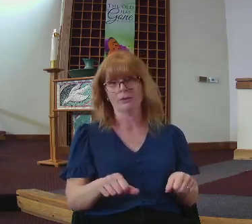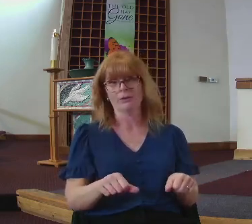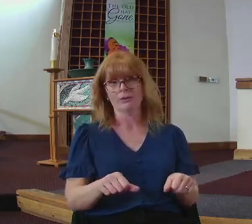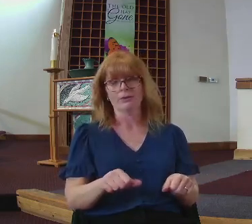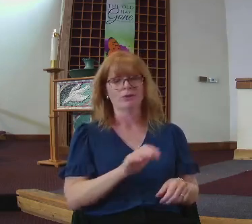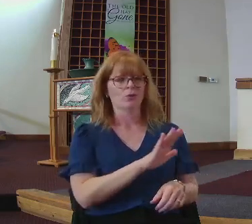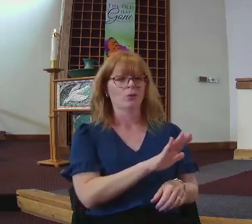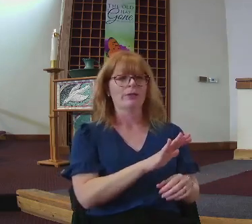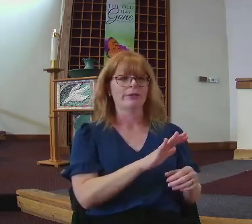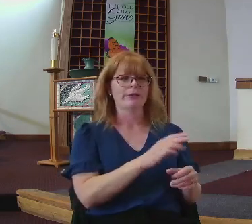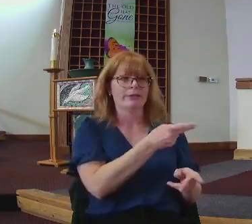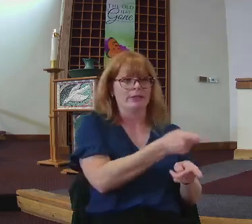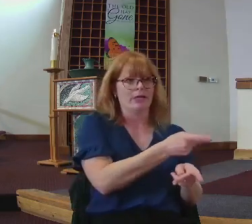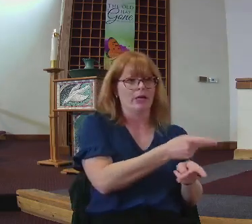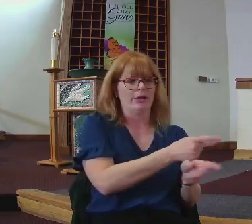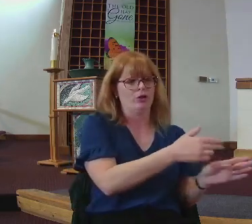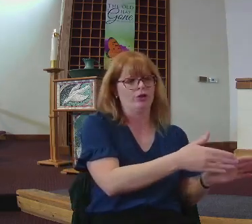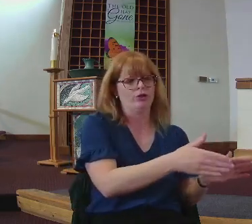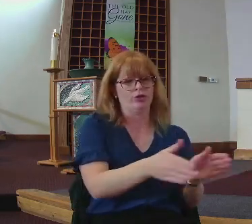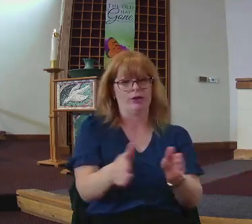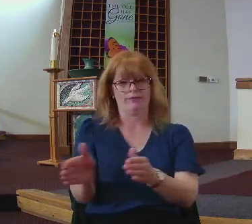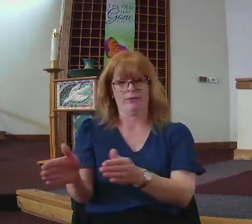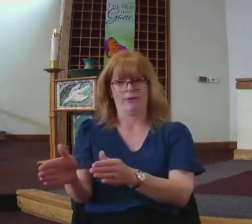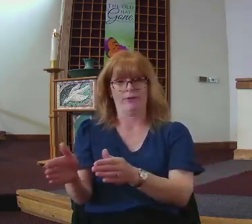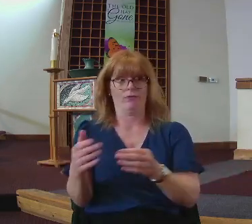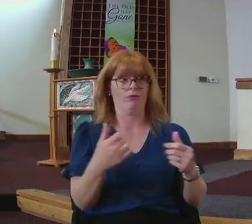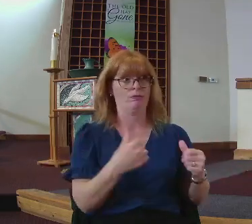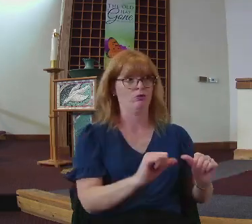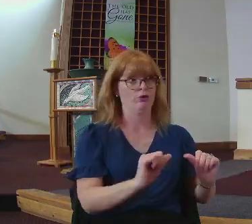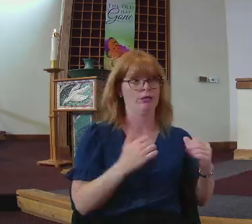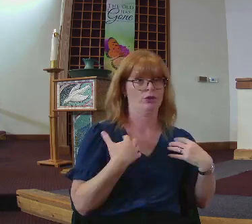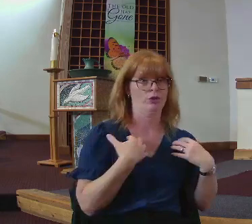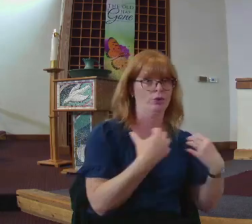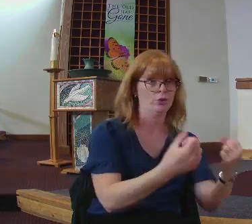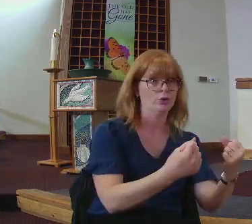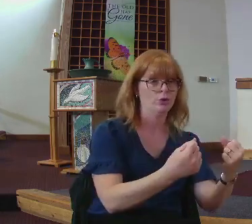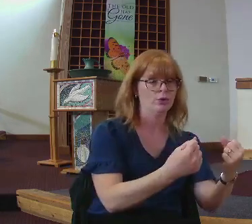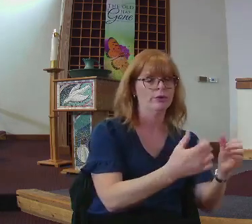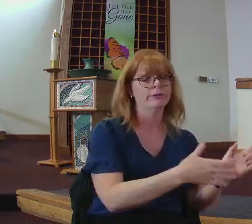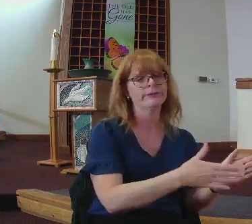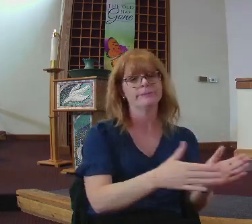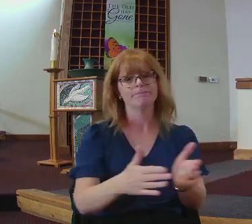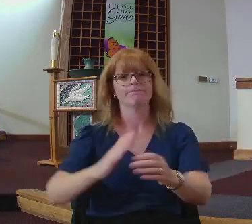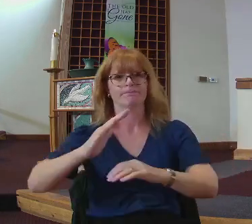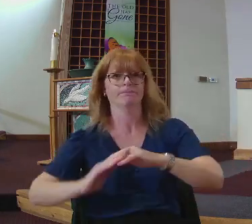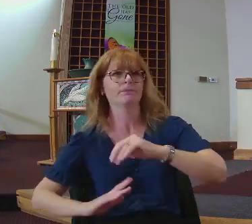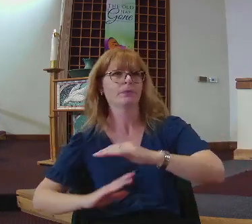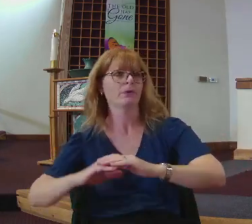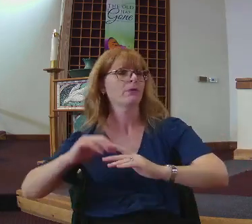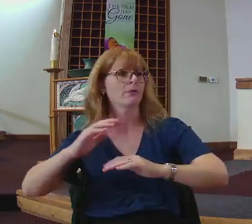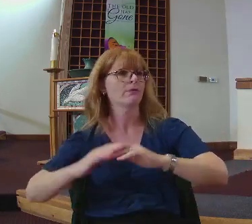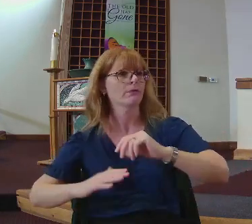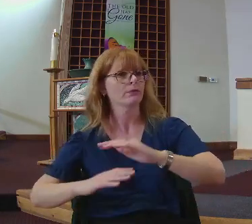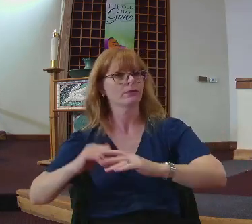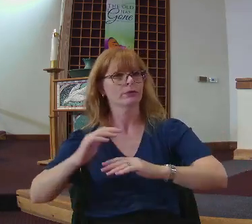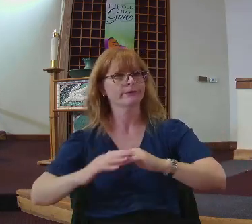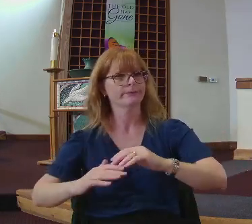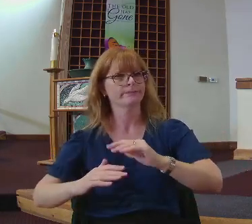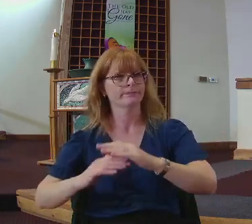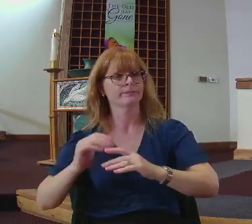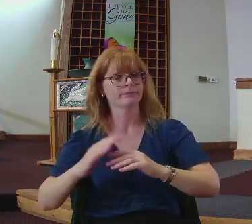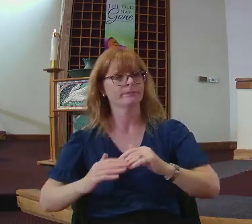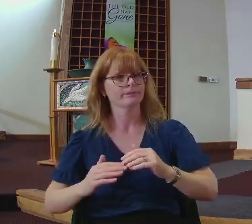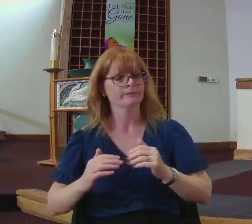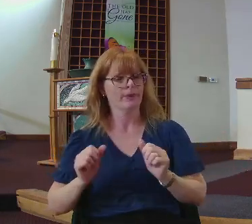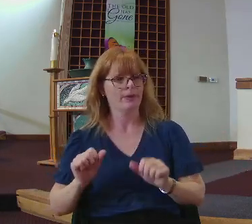care shifted from trying to cure to palliative care, to helping him live fully and comfortably